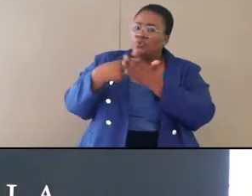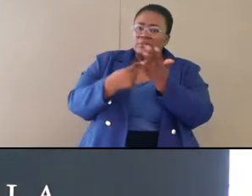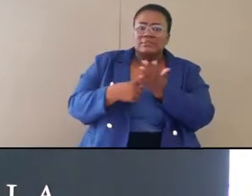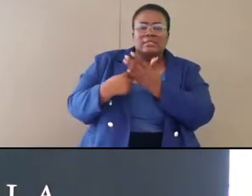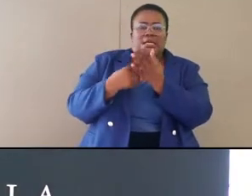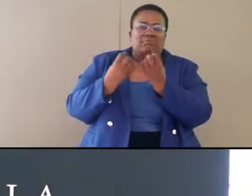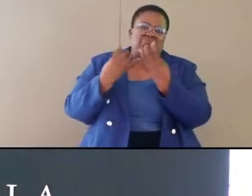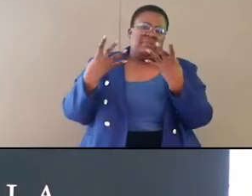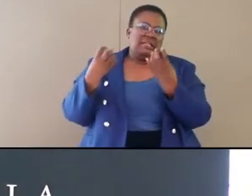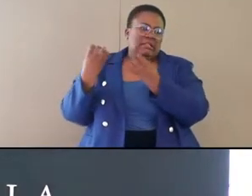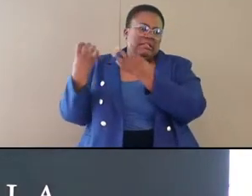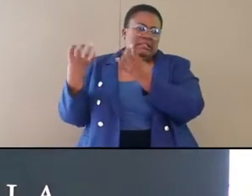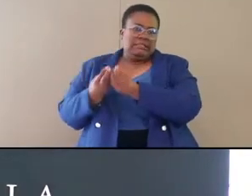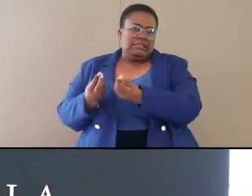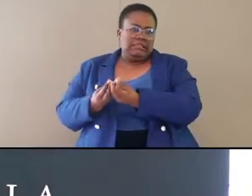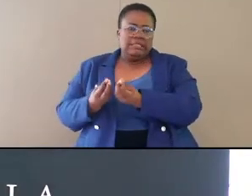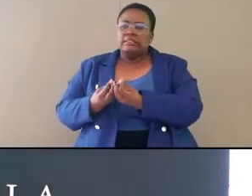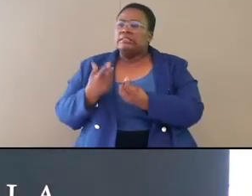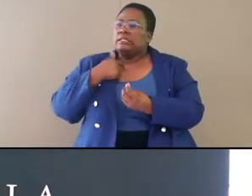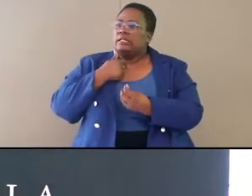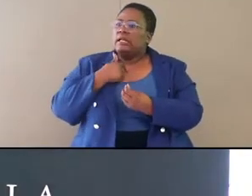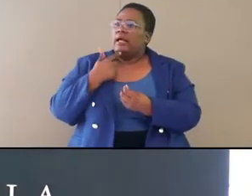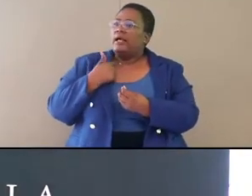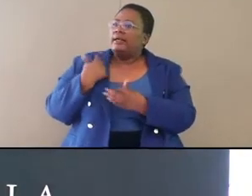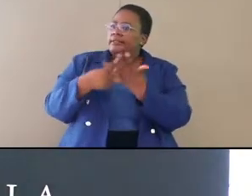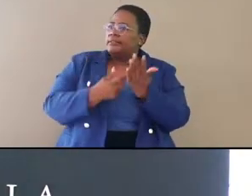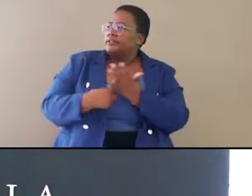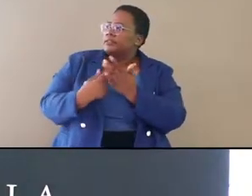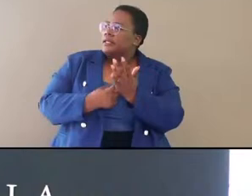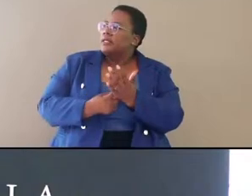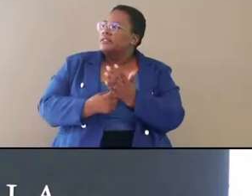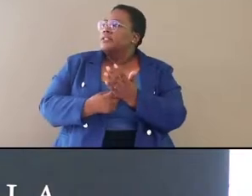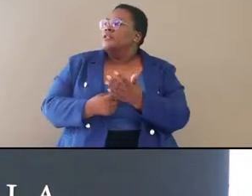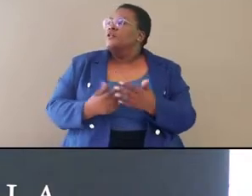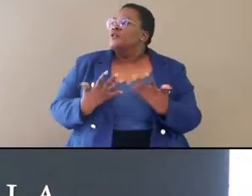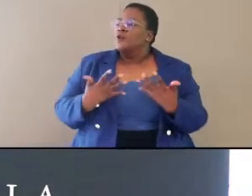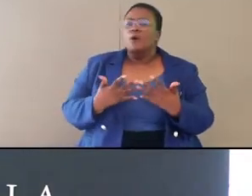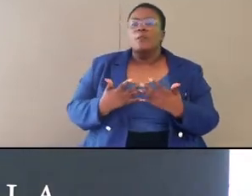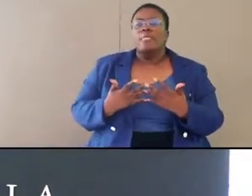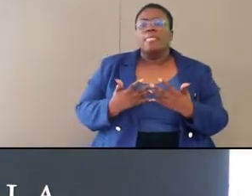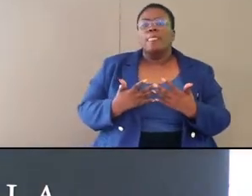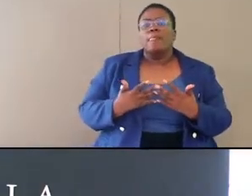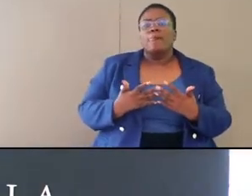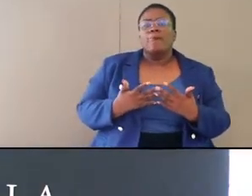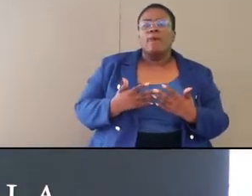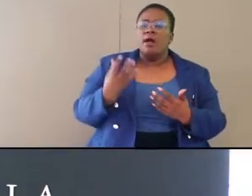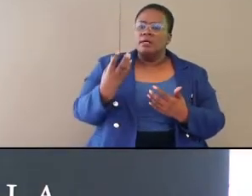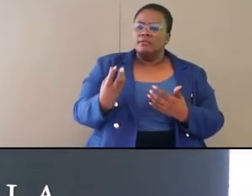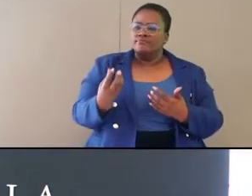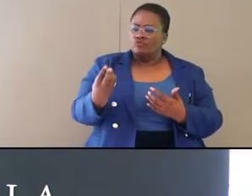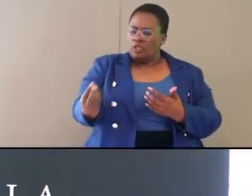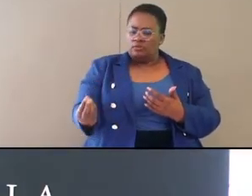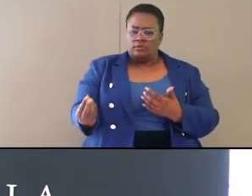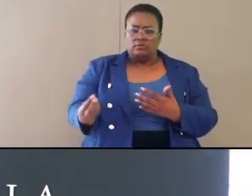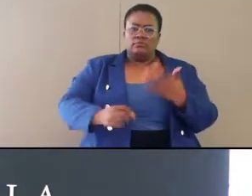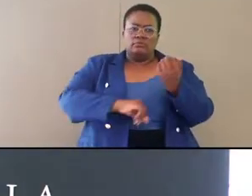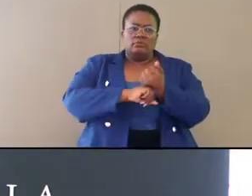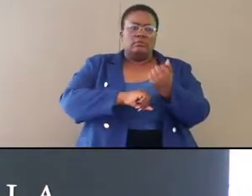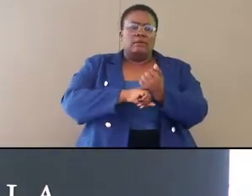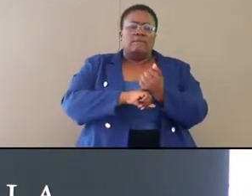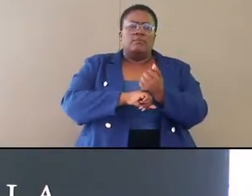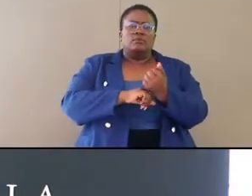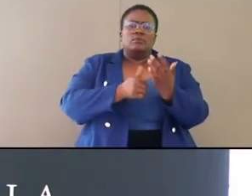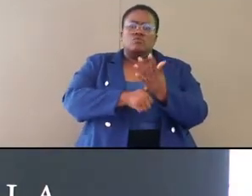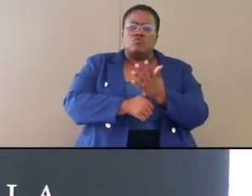have covered in as far as my speech is concerned. And the child support grant in particular. The